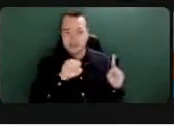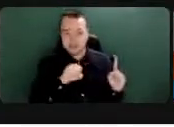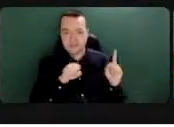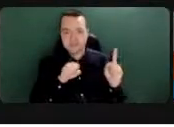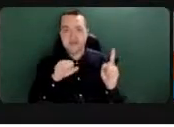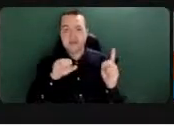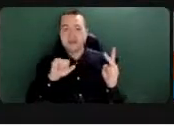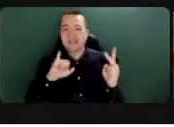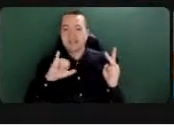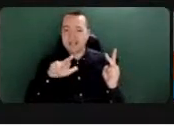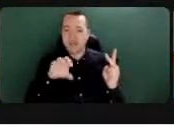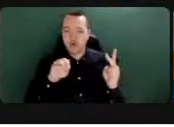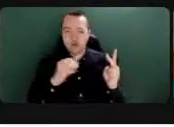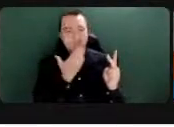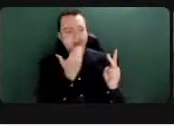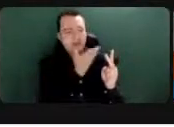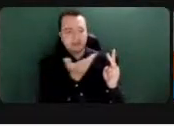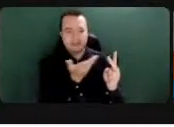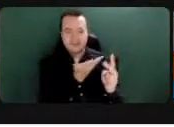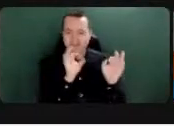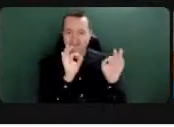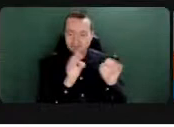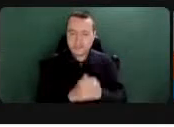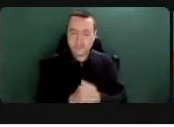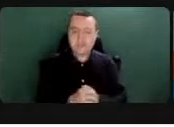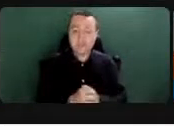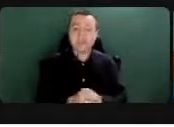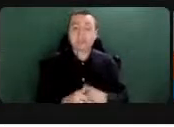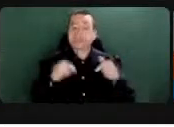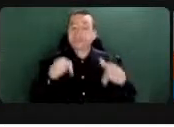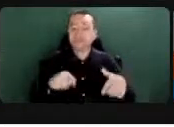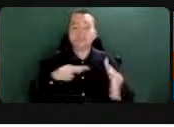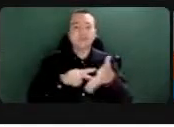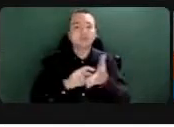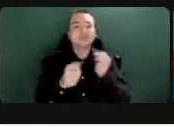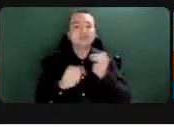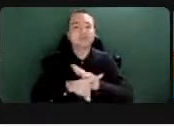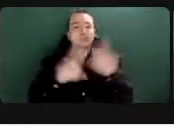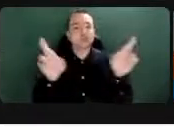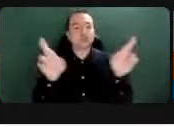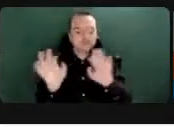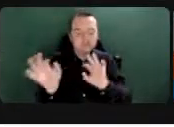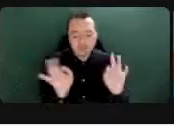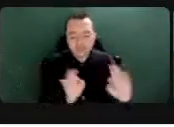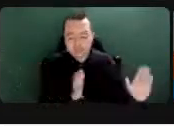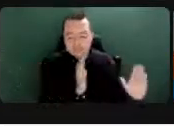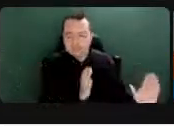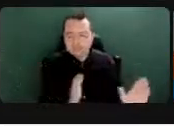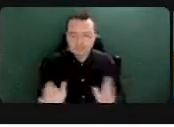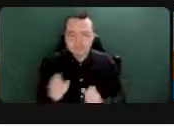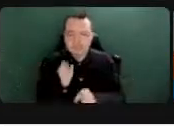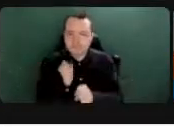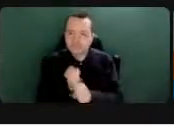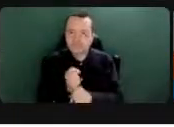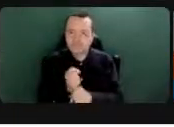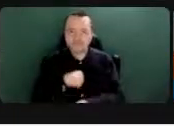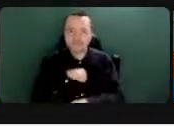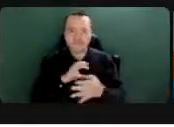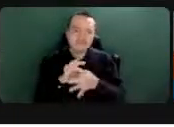scene for why we've been working together as Evidence Aid and PAHO to bring